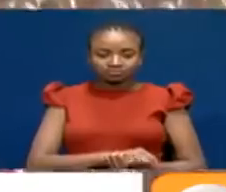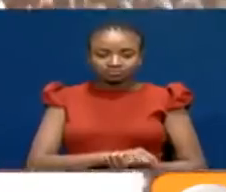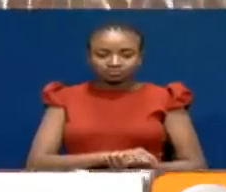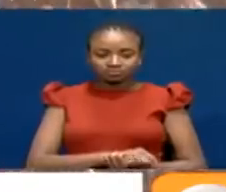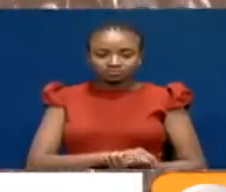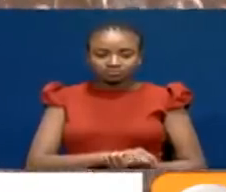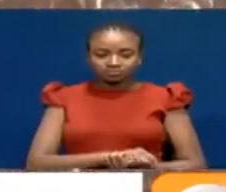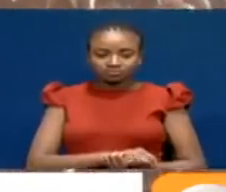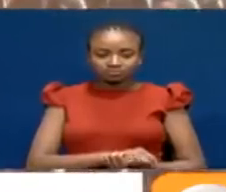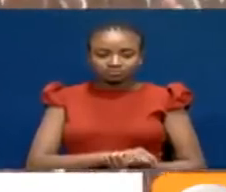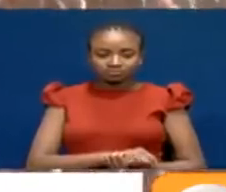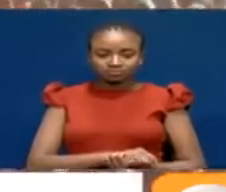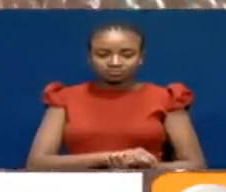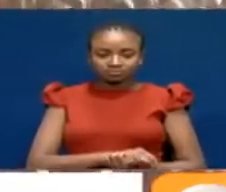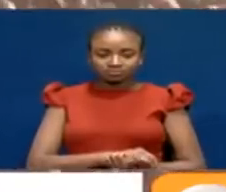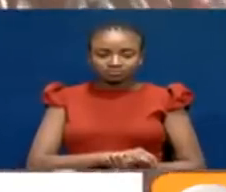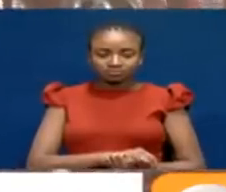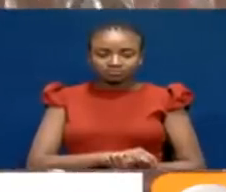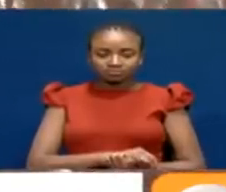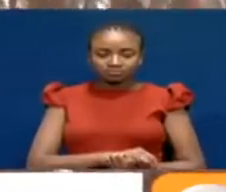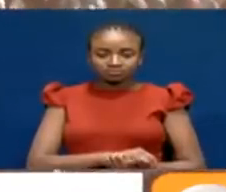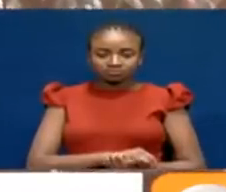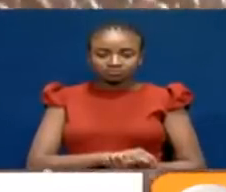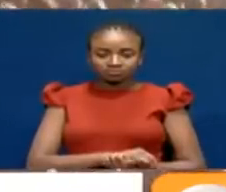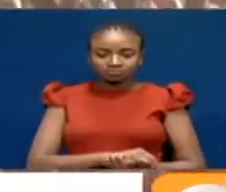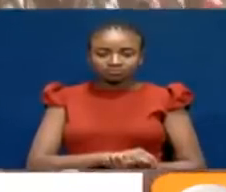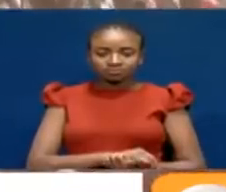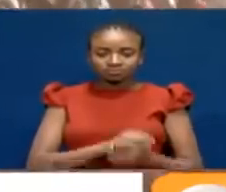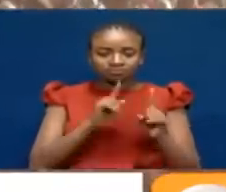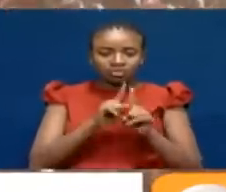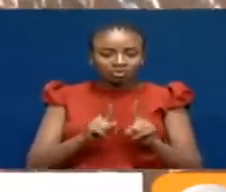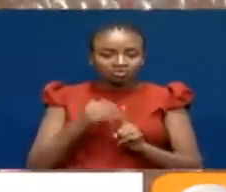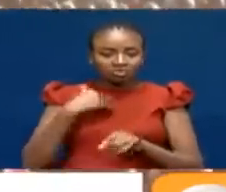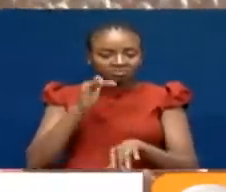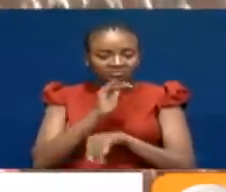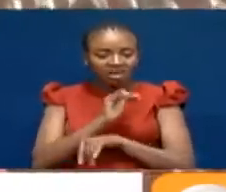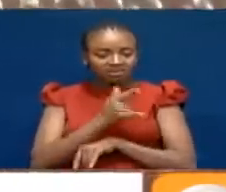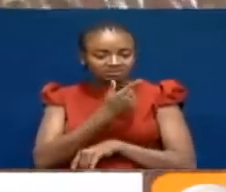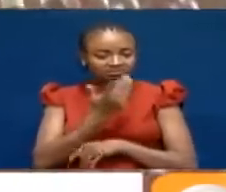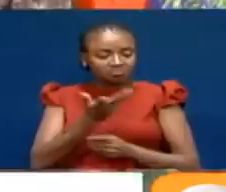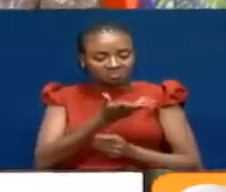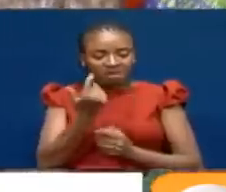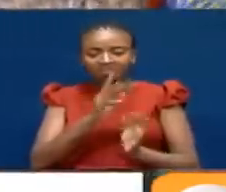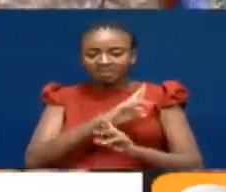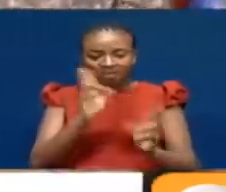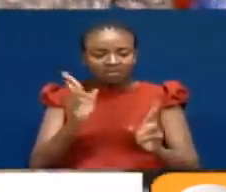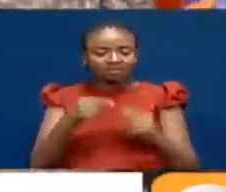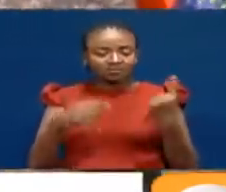Odinga laughed off the pair and dared Ruto and Rigathi to a rumble, exuding confidence that he will trounce them.